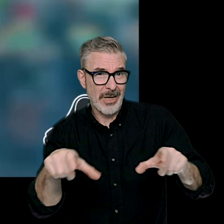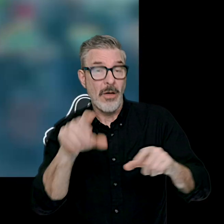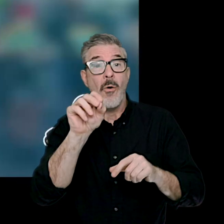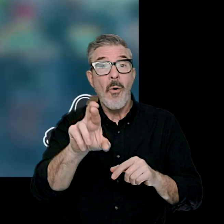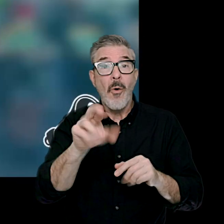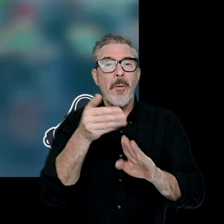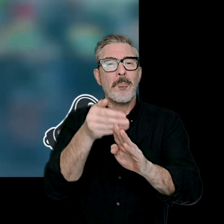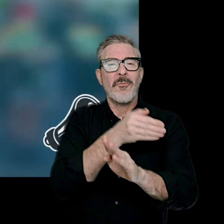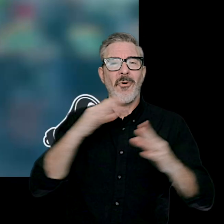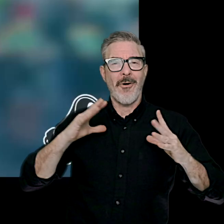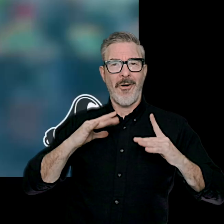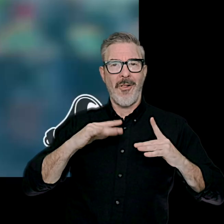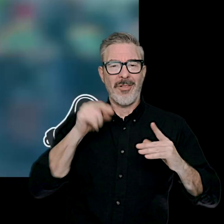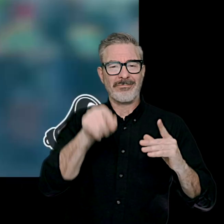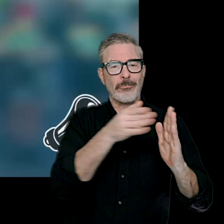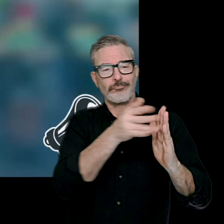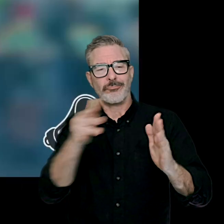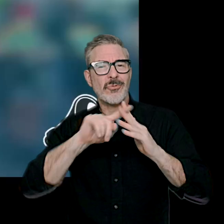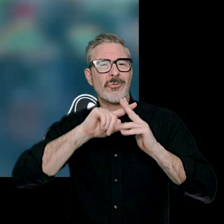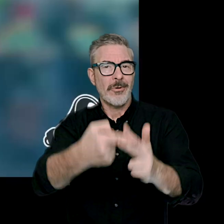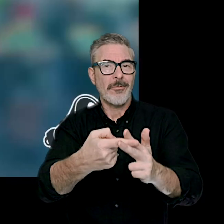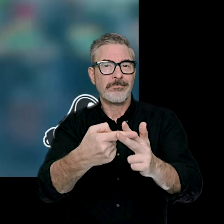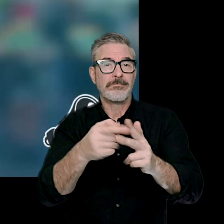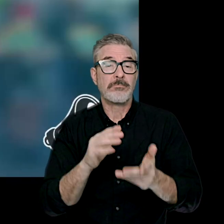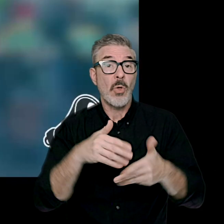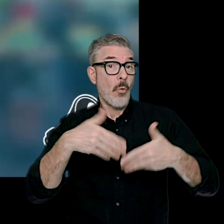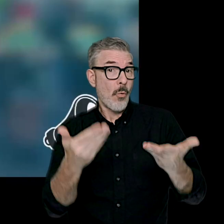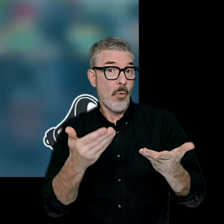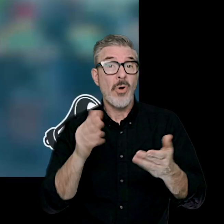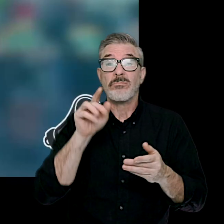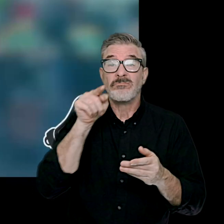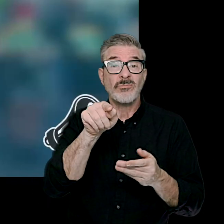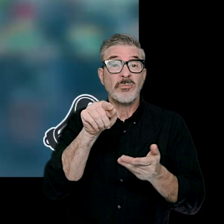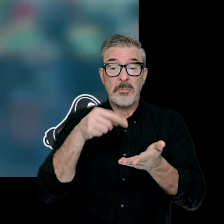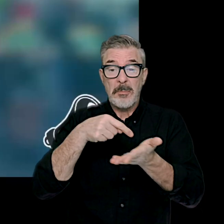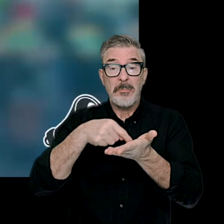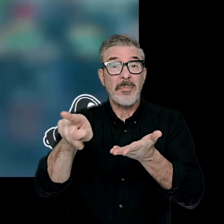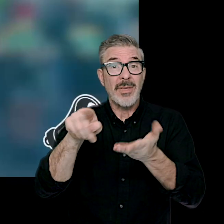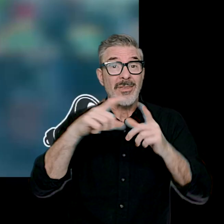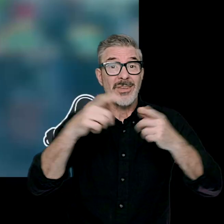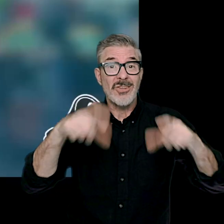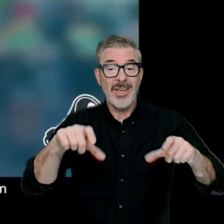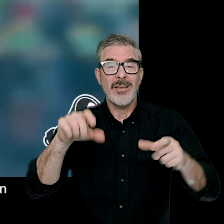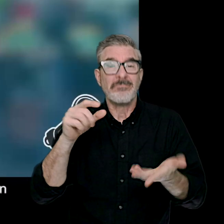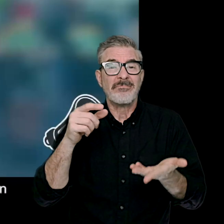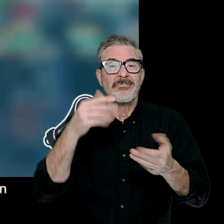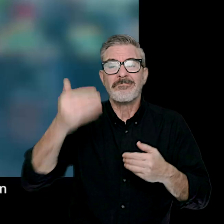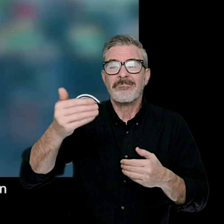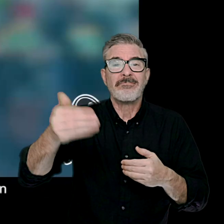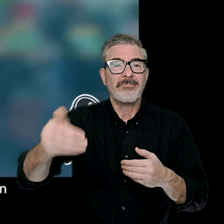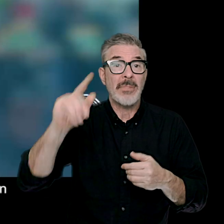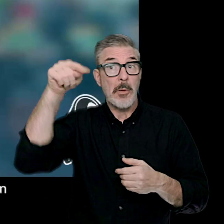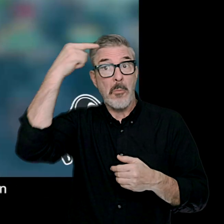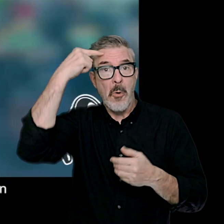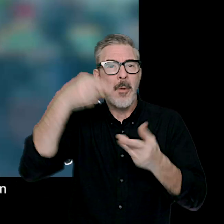or at the start of your vacation when taking a vacation. Or in a mutual agreement, your employer can